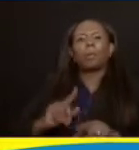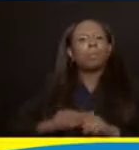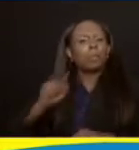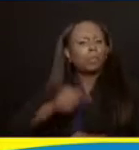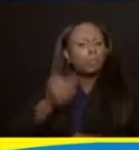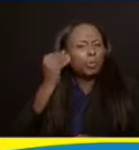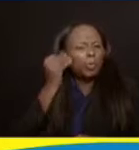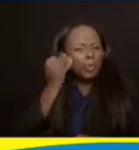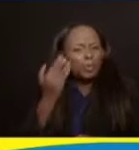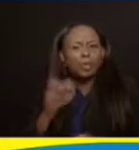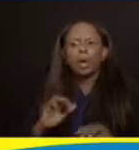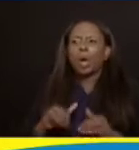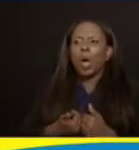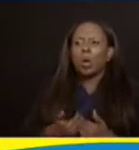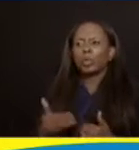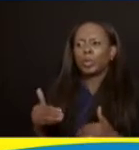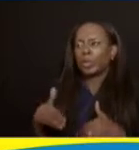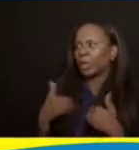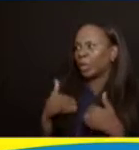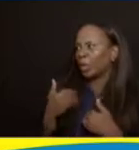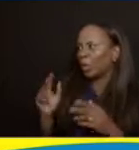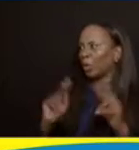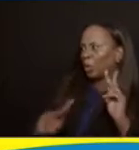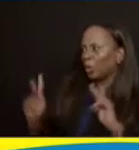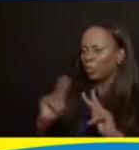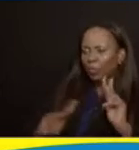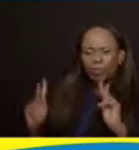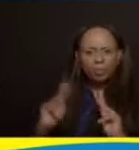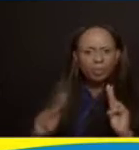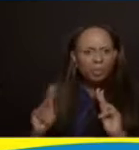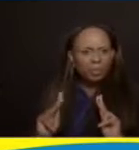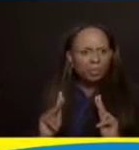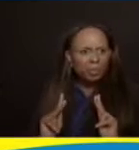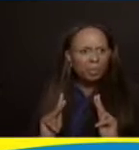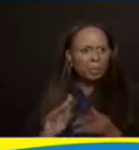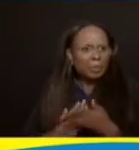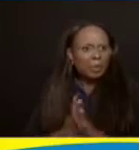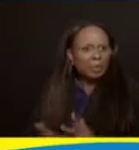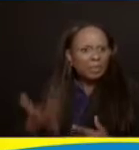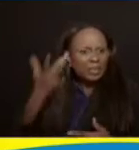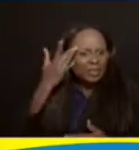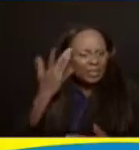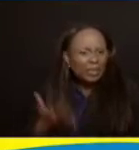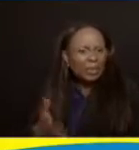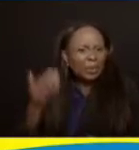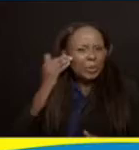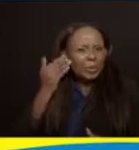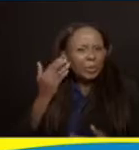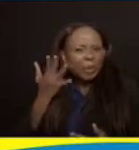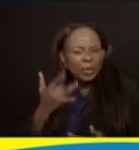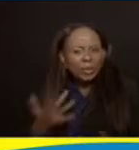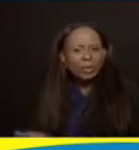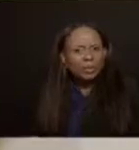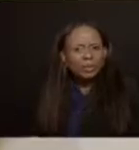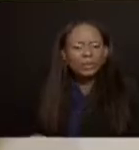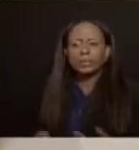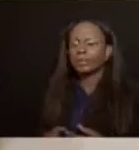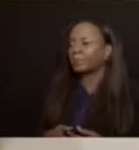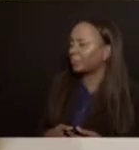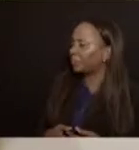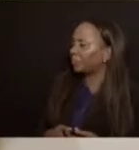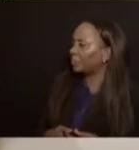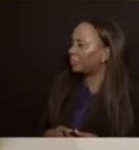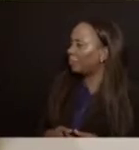from their siblings or their relatives? Any information coming from public health people regarding that?